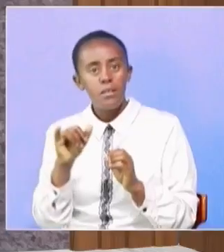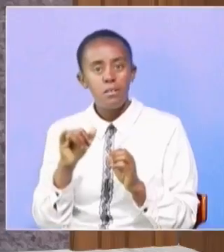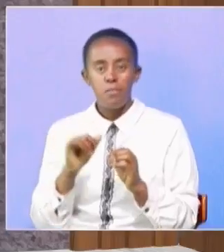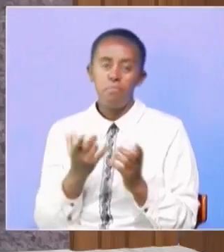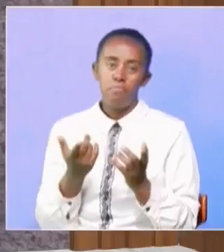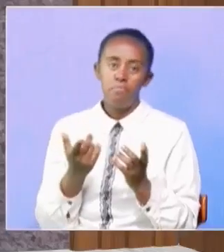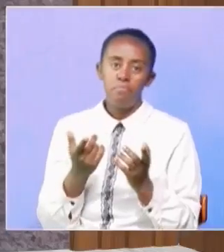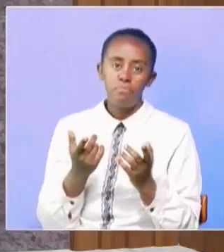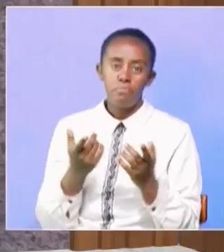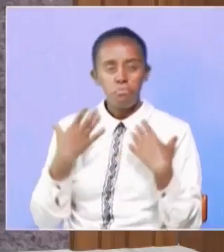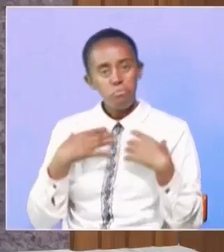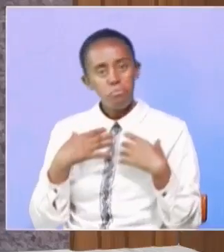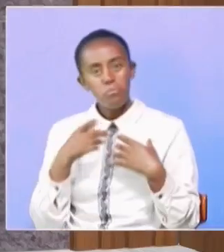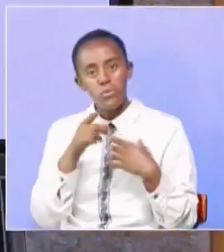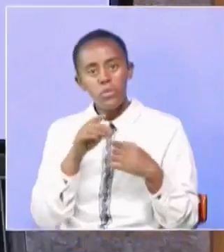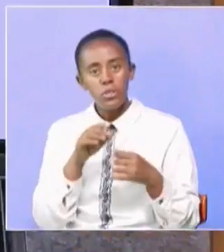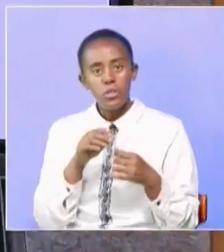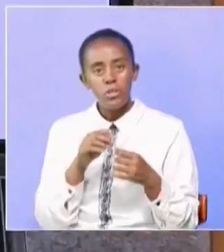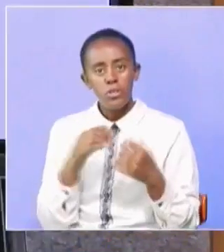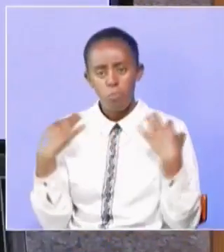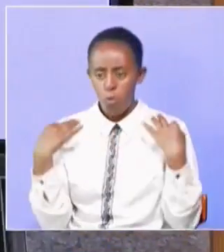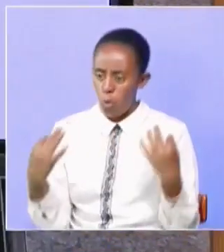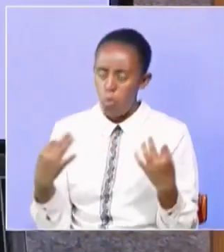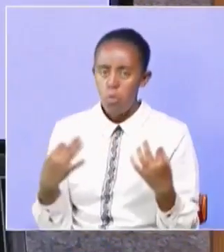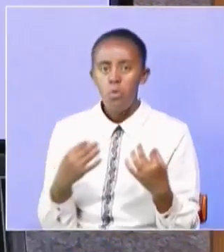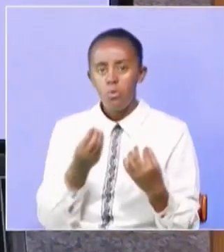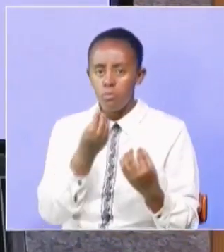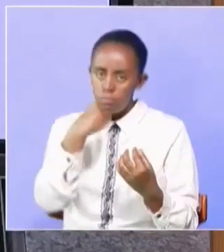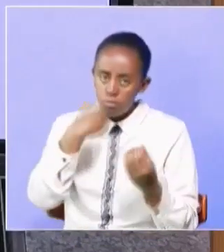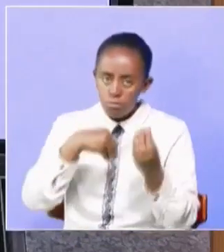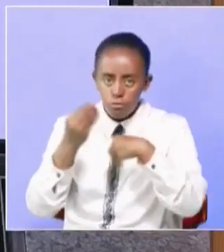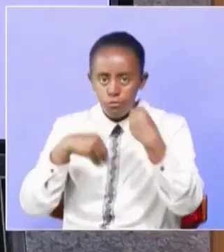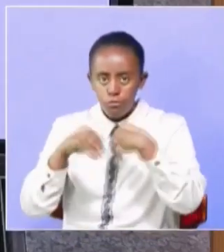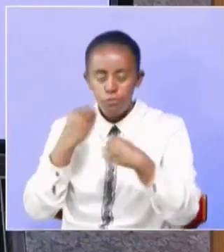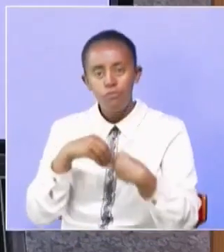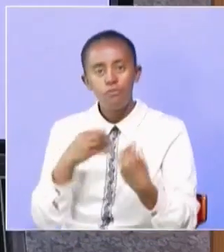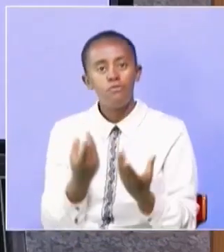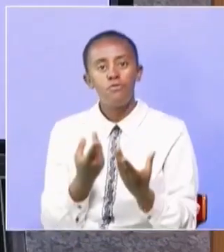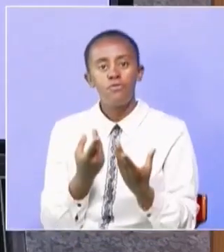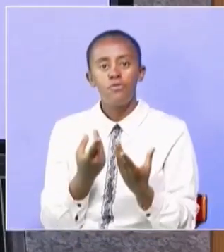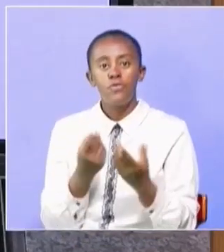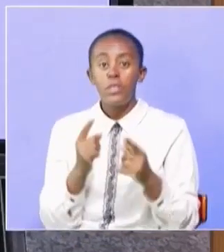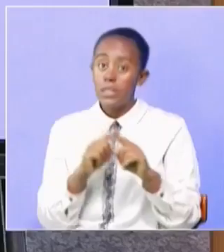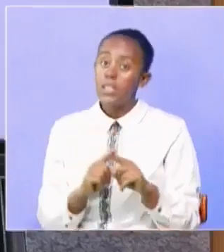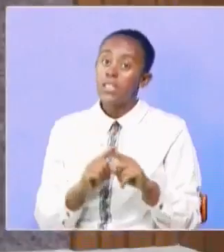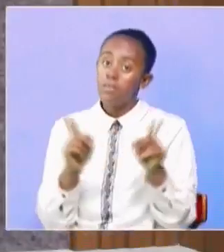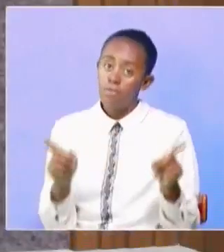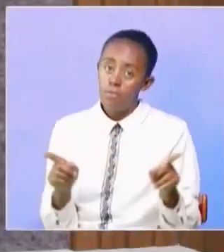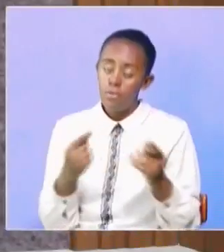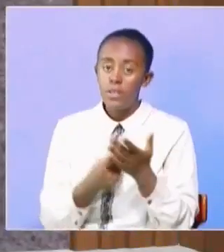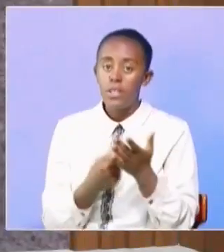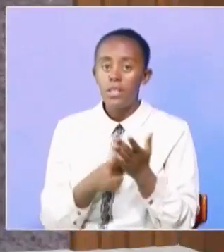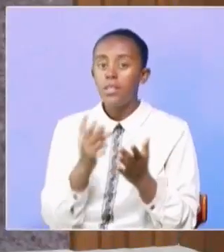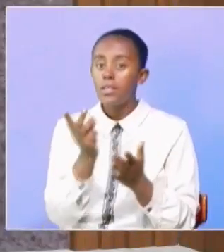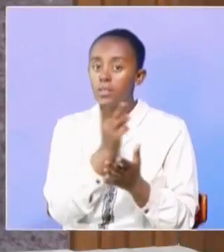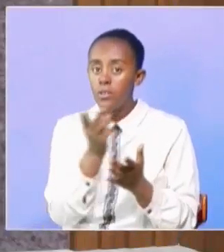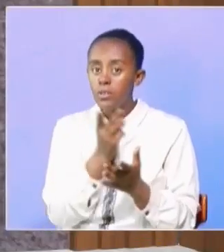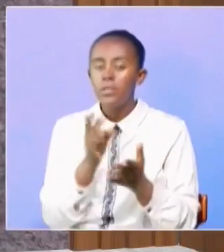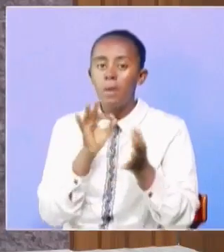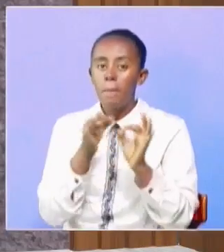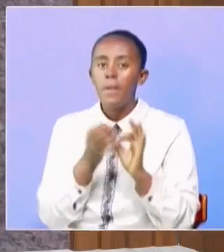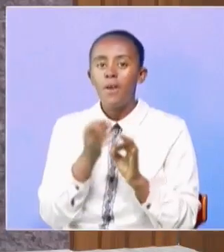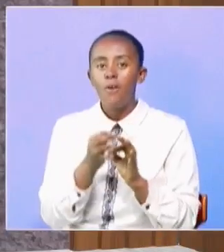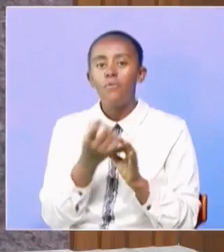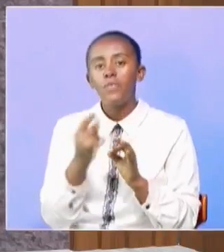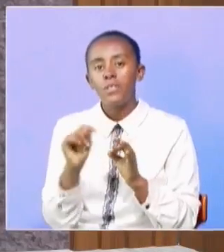is saying you need to be more healthy and eat more food. So it differs, these two, the meaning of